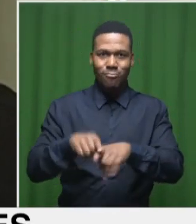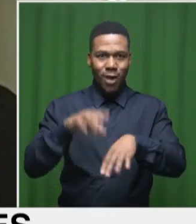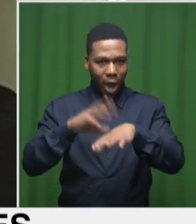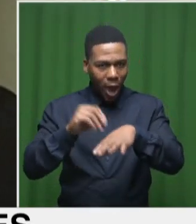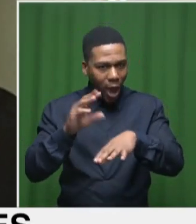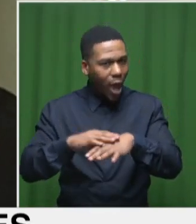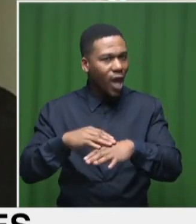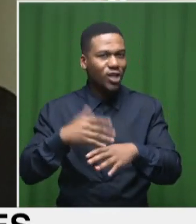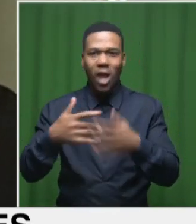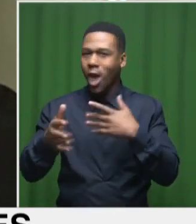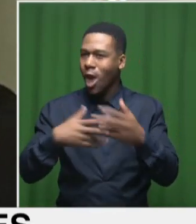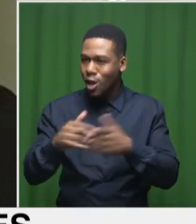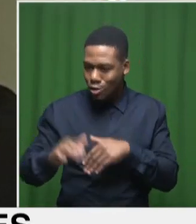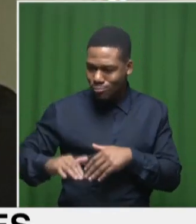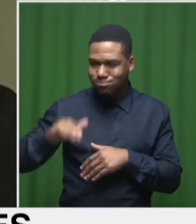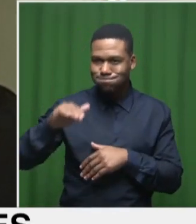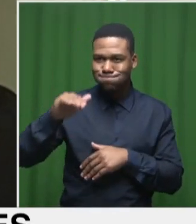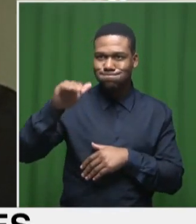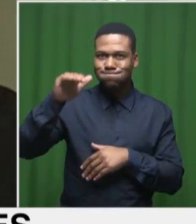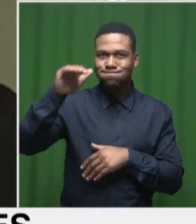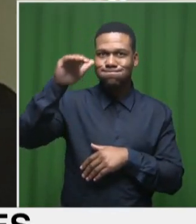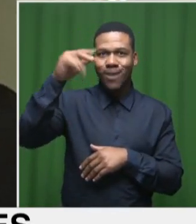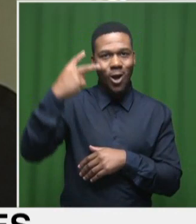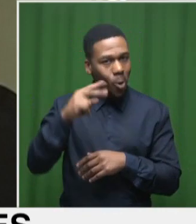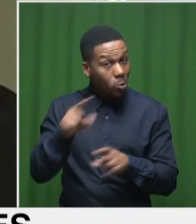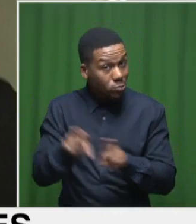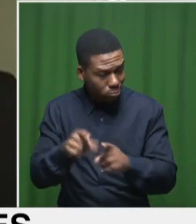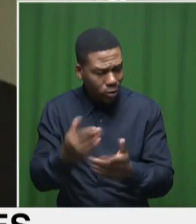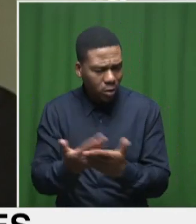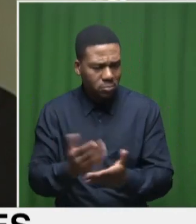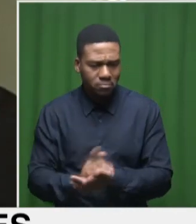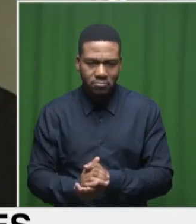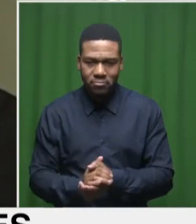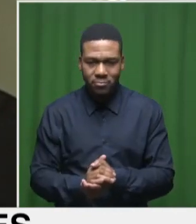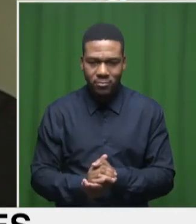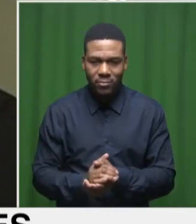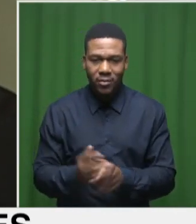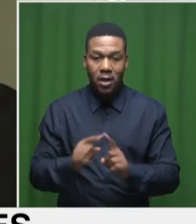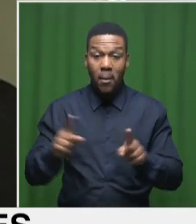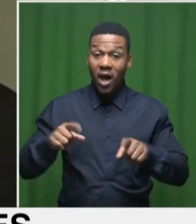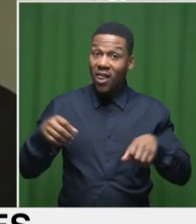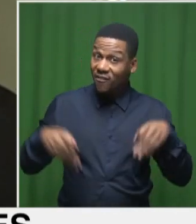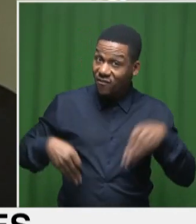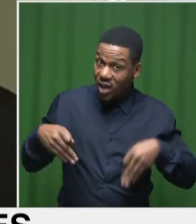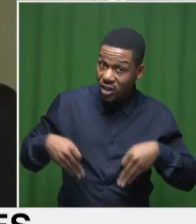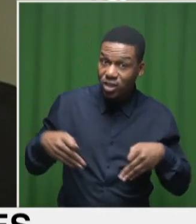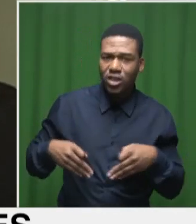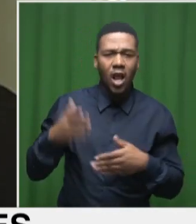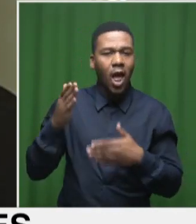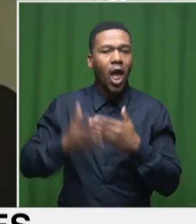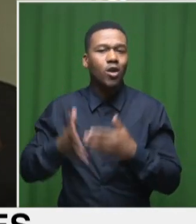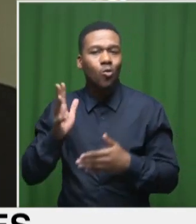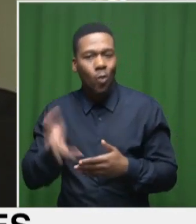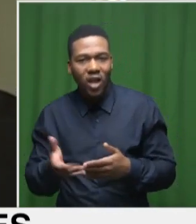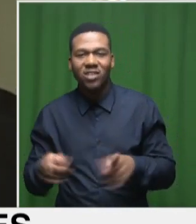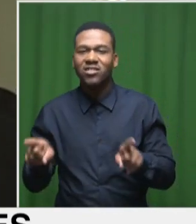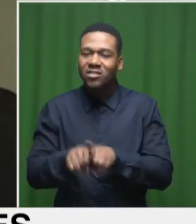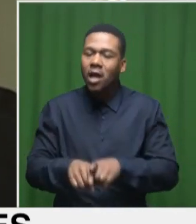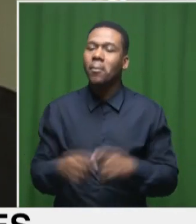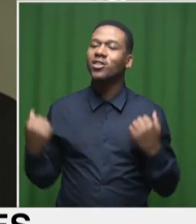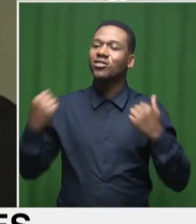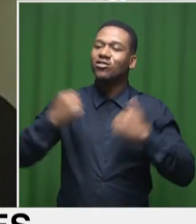beautiful without looking done. The thing with using it as a fashion is the fashion will end, you know, with anything like the jackets and the hair,